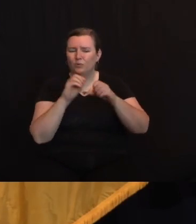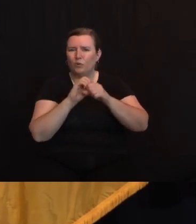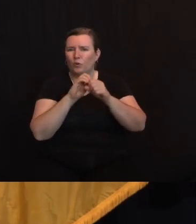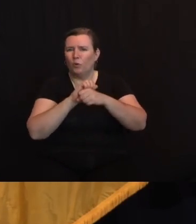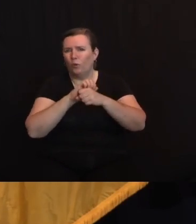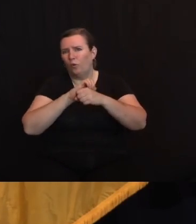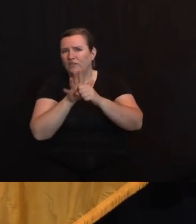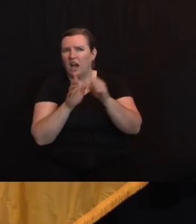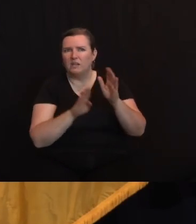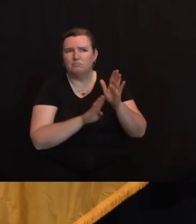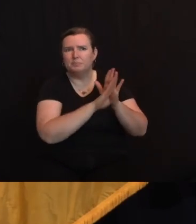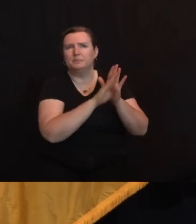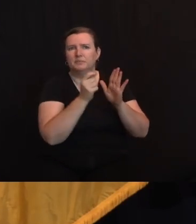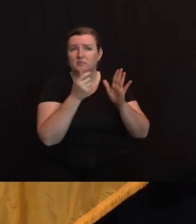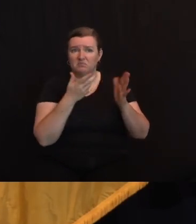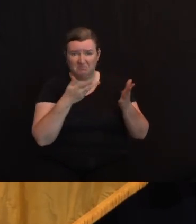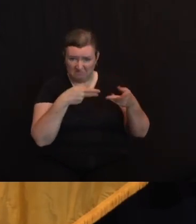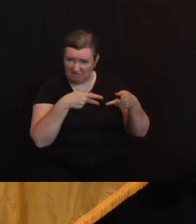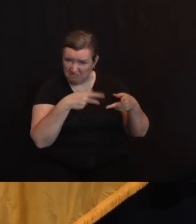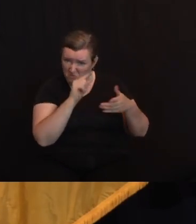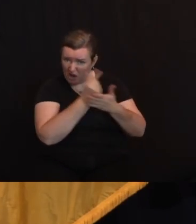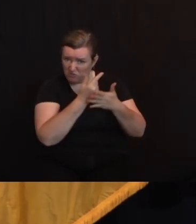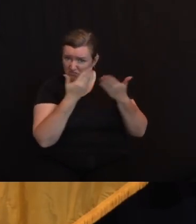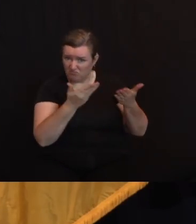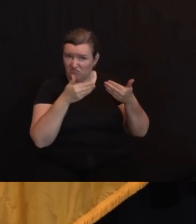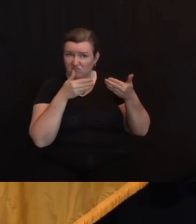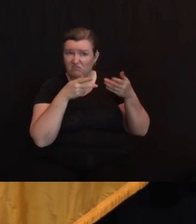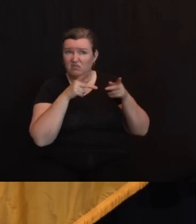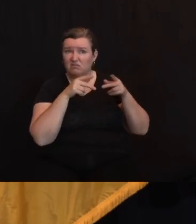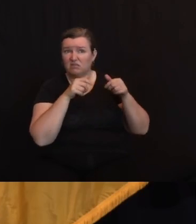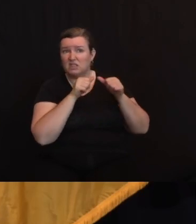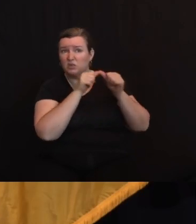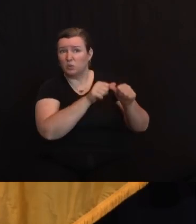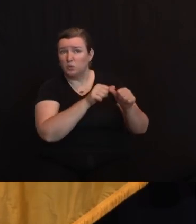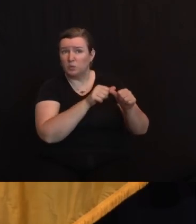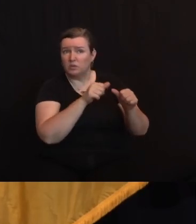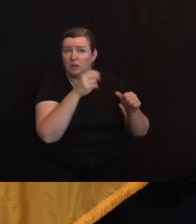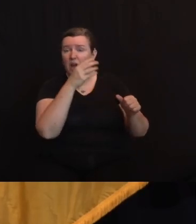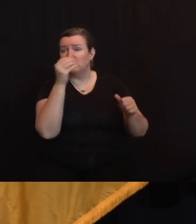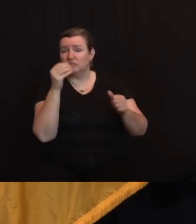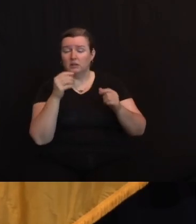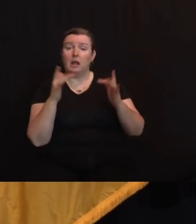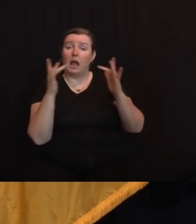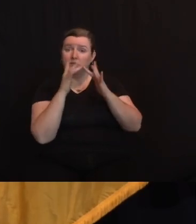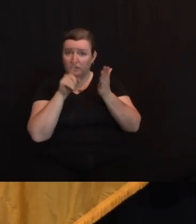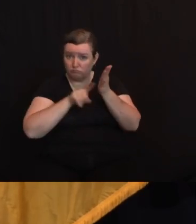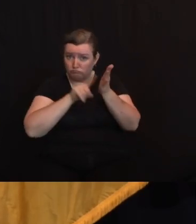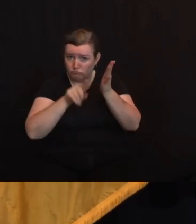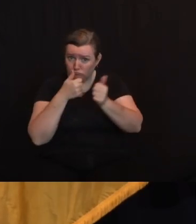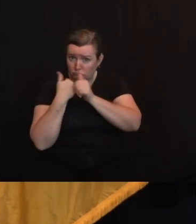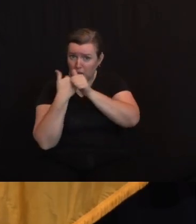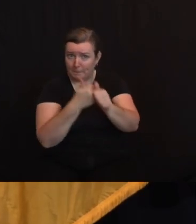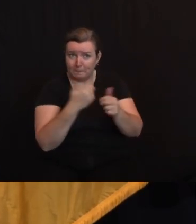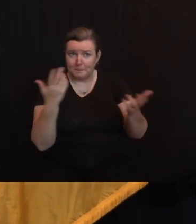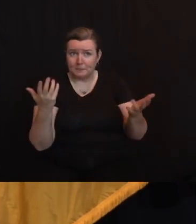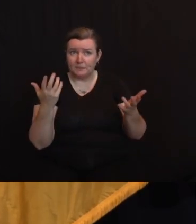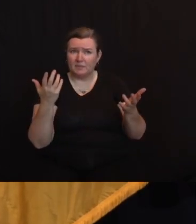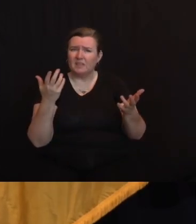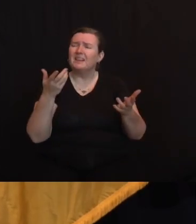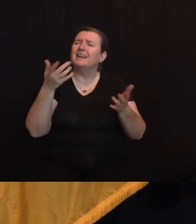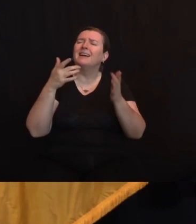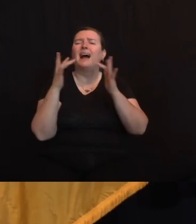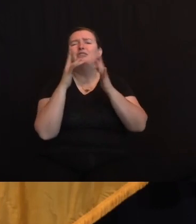what have you learned from contact tracing related to those outbreaks? And on contact tracing, can you give us any concrete examples of success